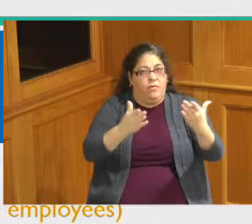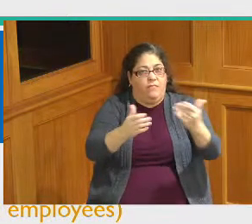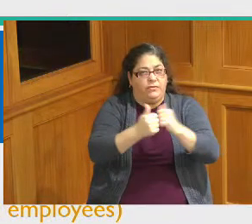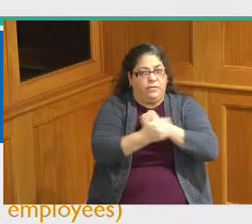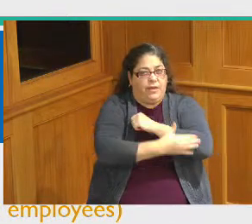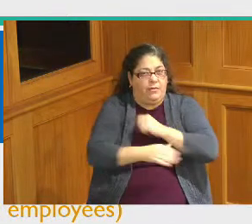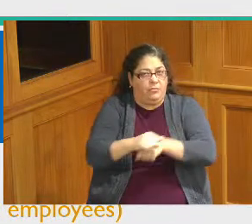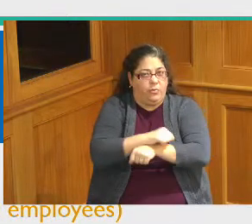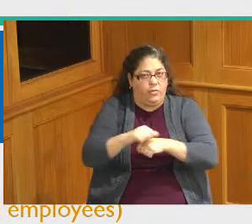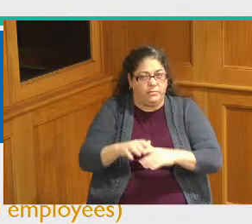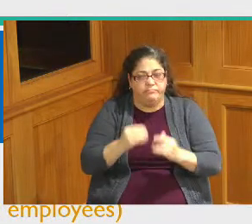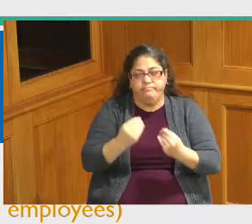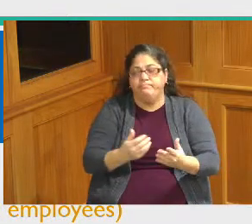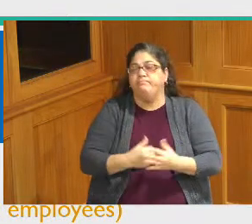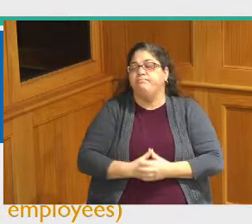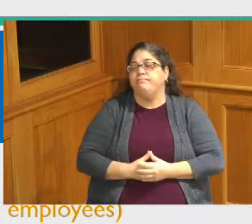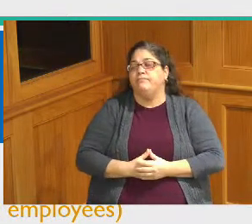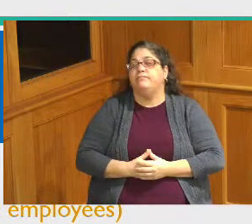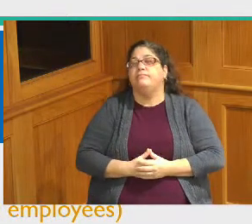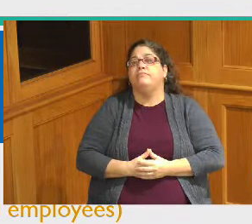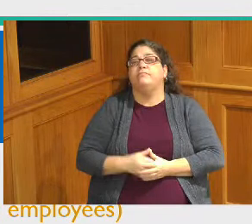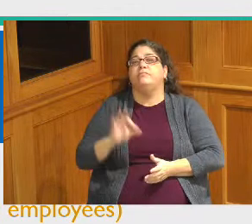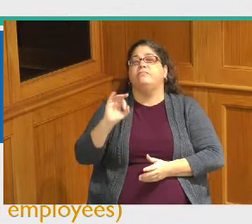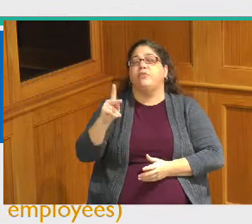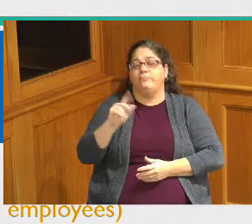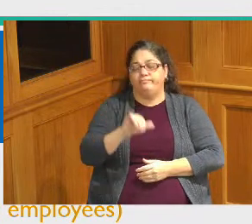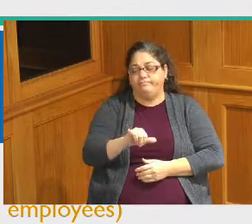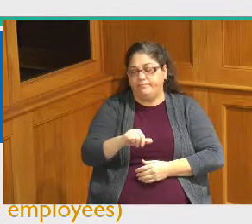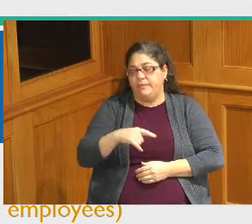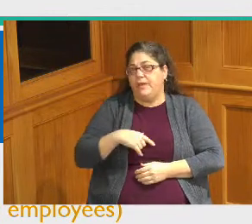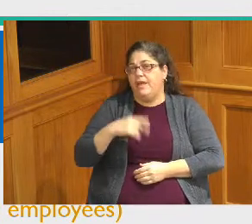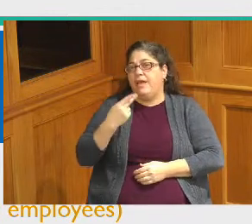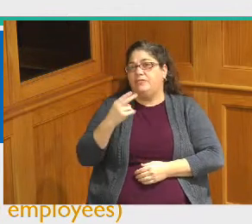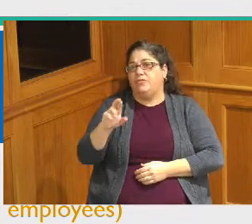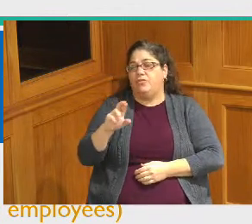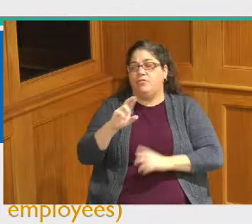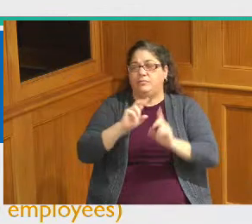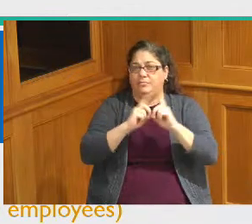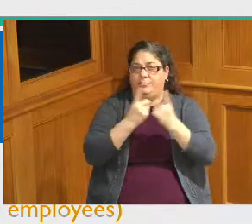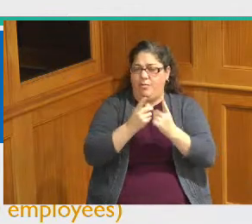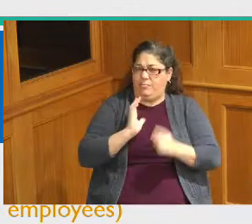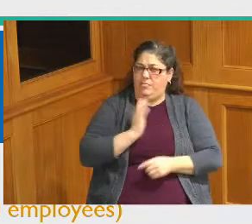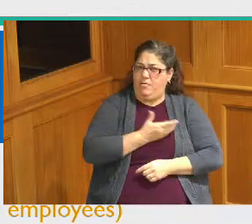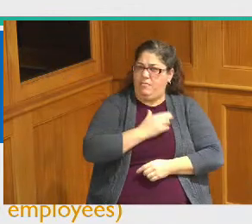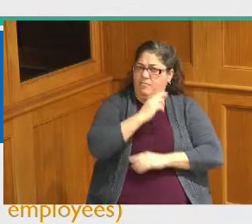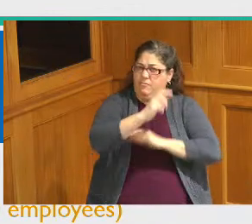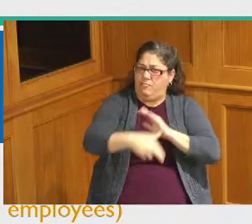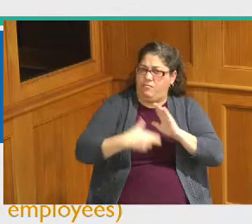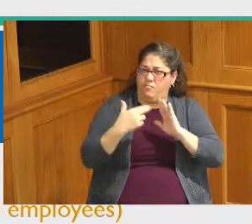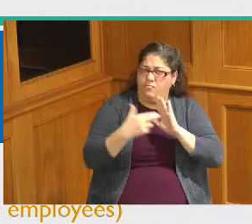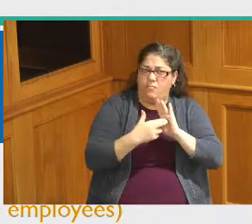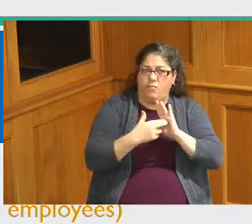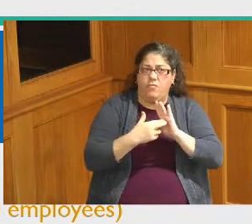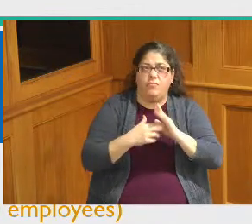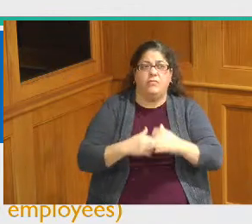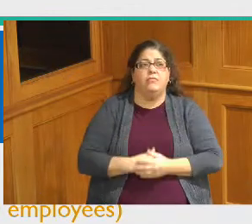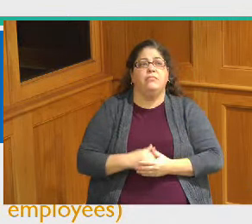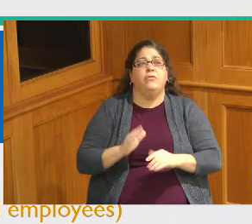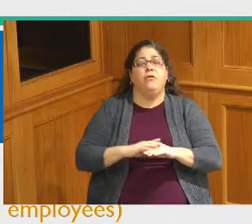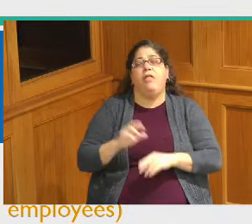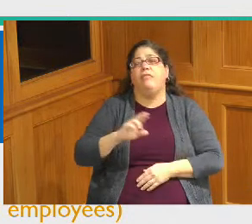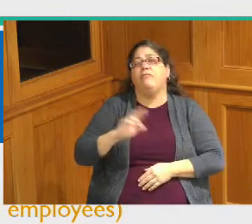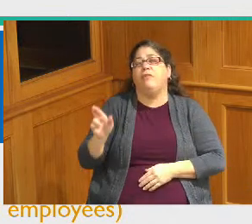the county. Thank you. I wanted to just give you a brief overview of HR department's role and really focus on what's on the right side of